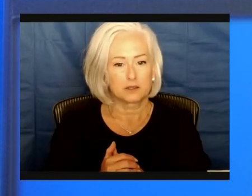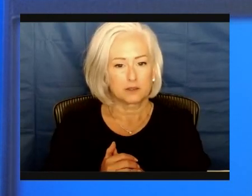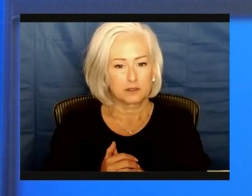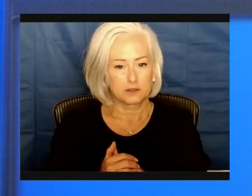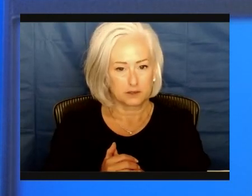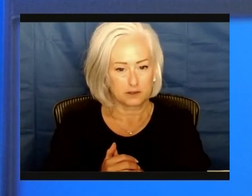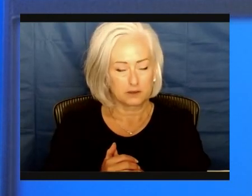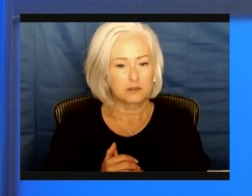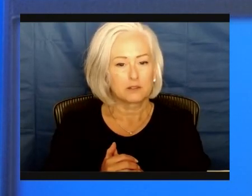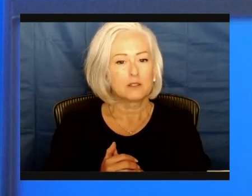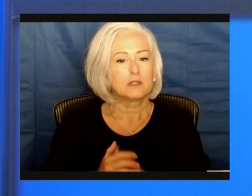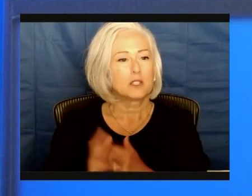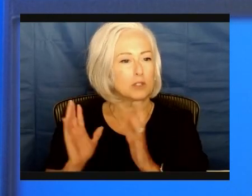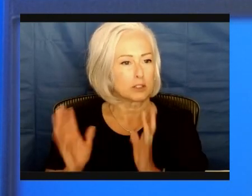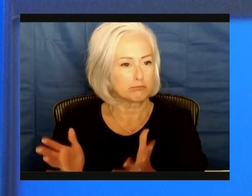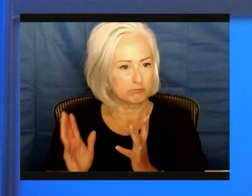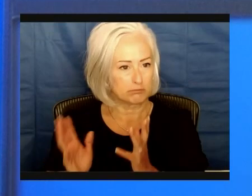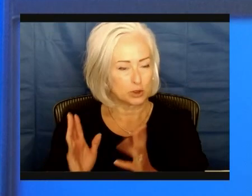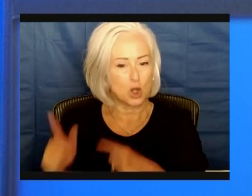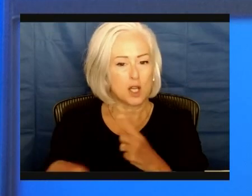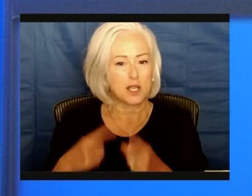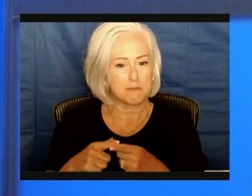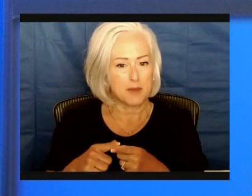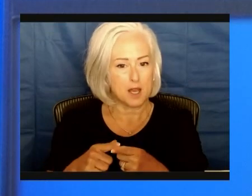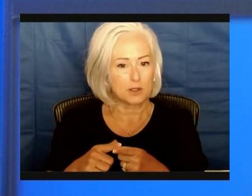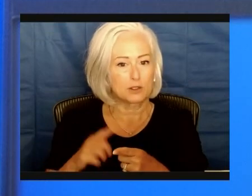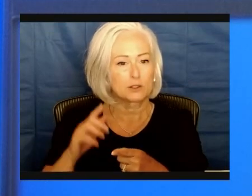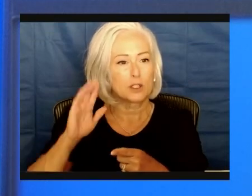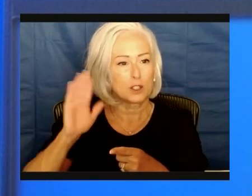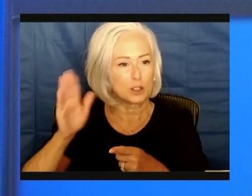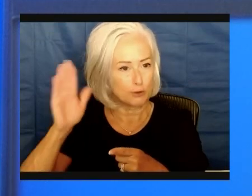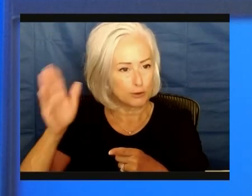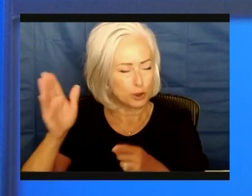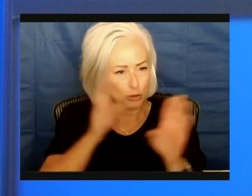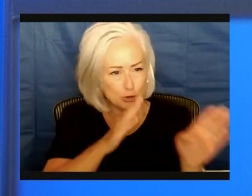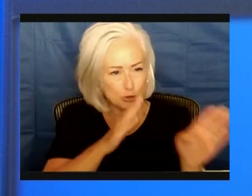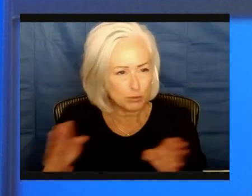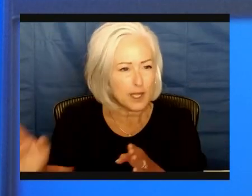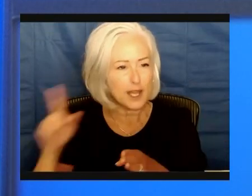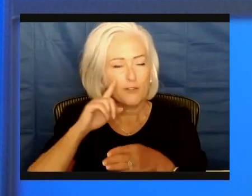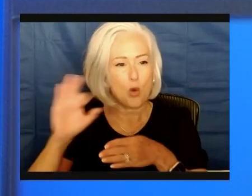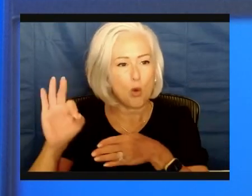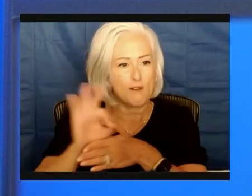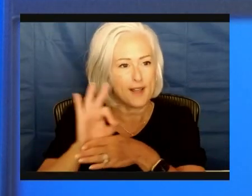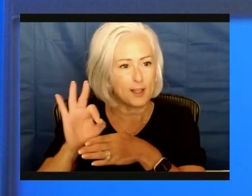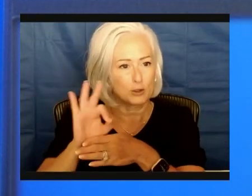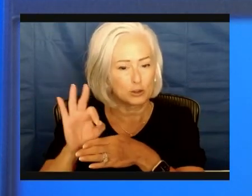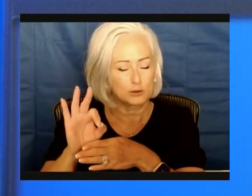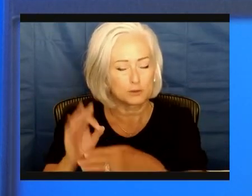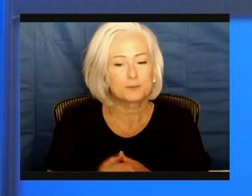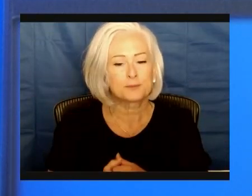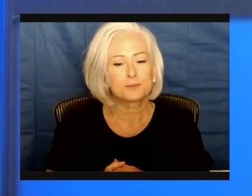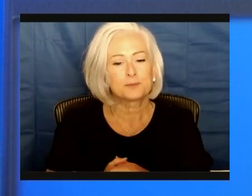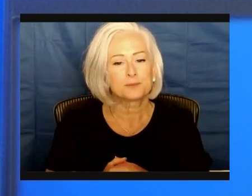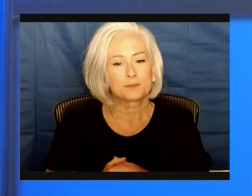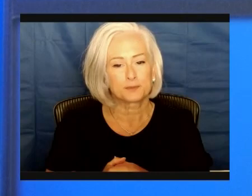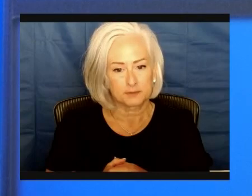talking about the future plan for fellowship. Then when finally the fellowship came to be